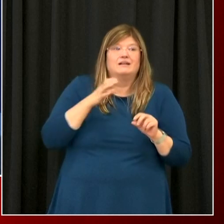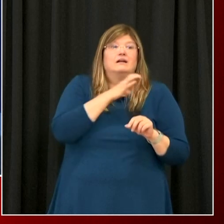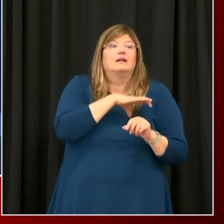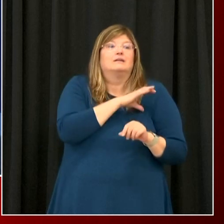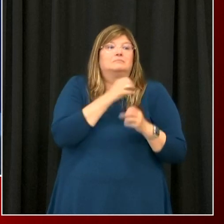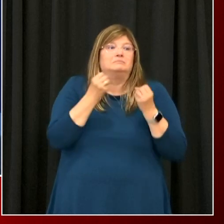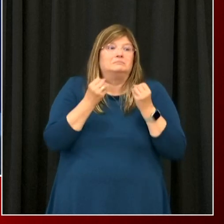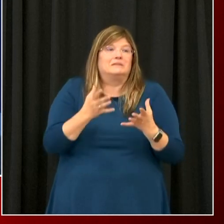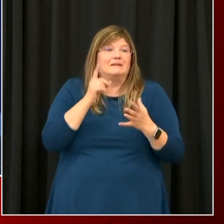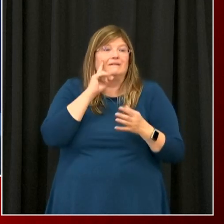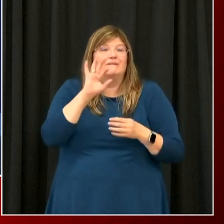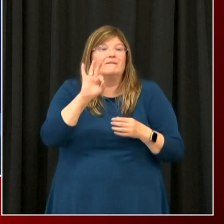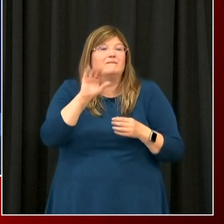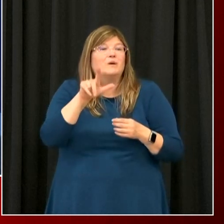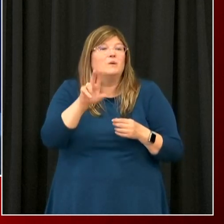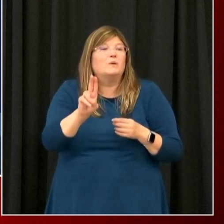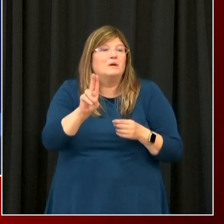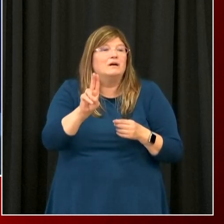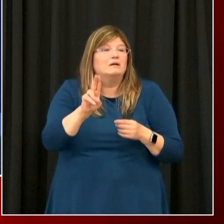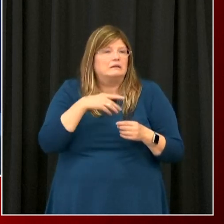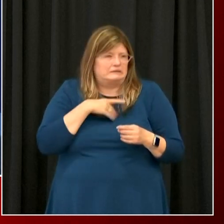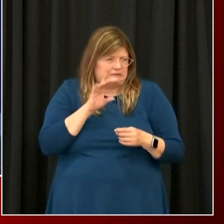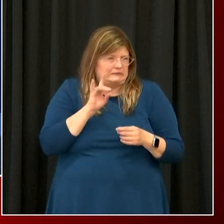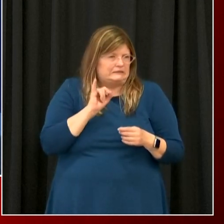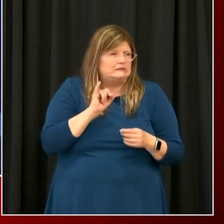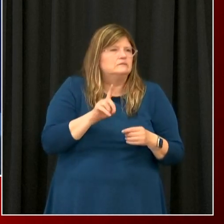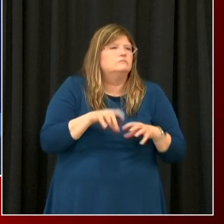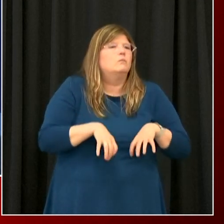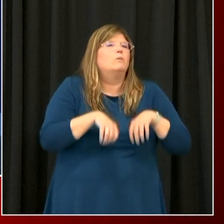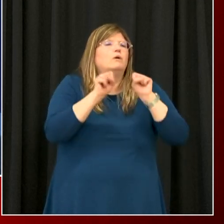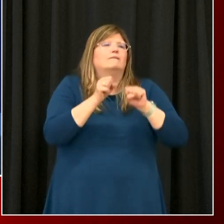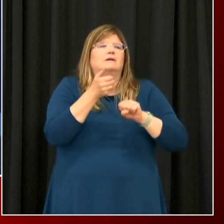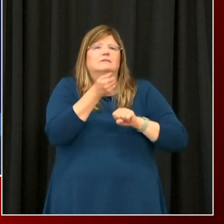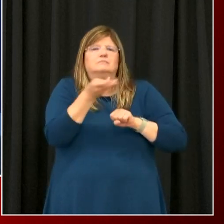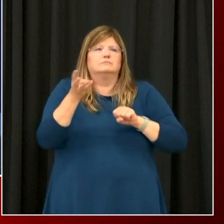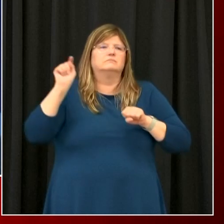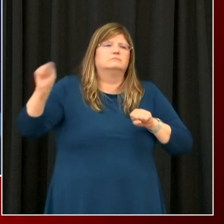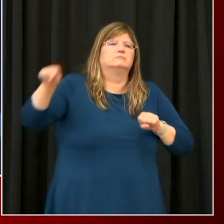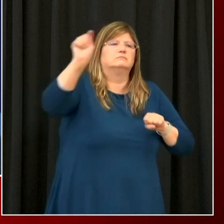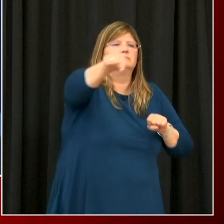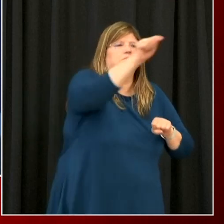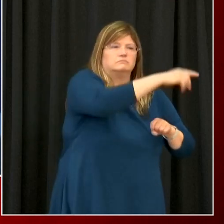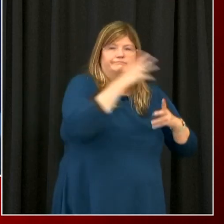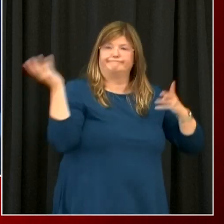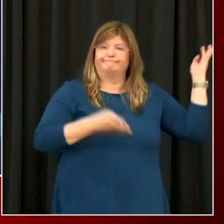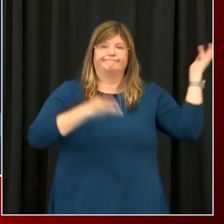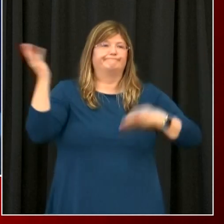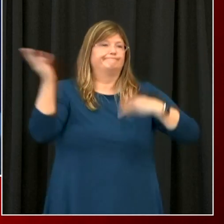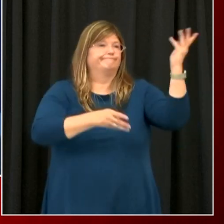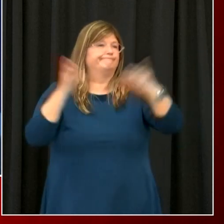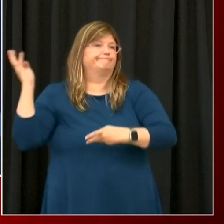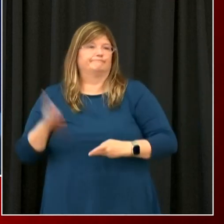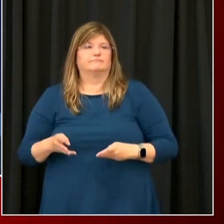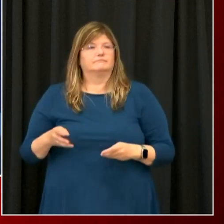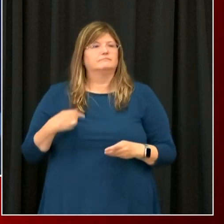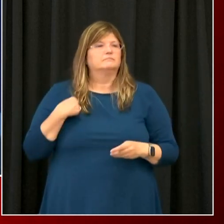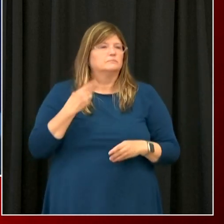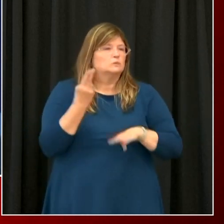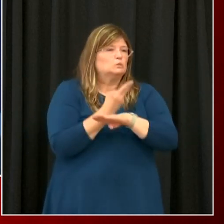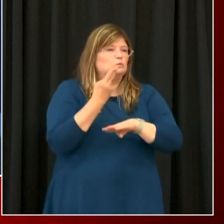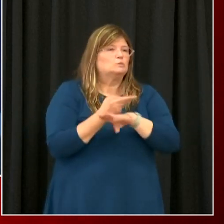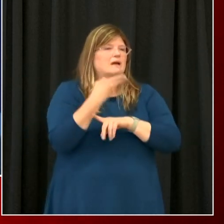we hosted a number of clinics simultaneously on the same day at multiple high schools across the city.